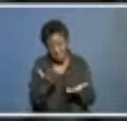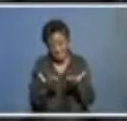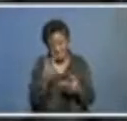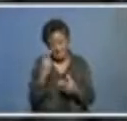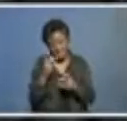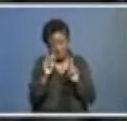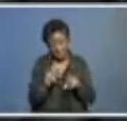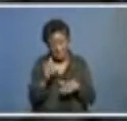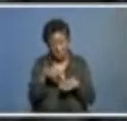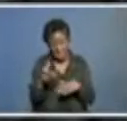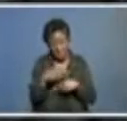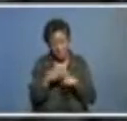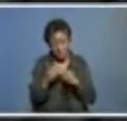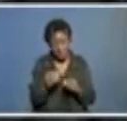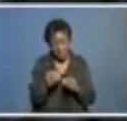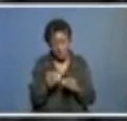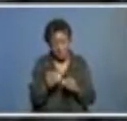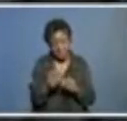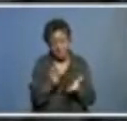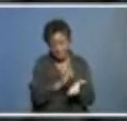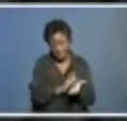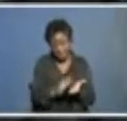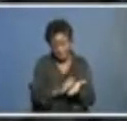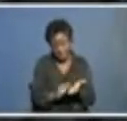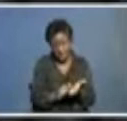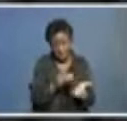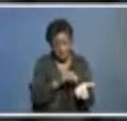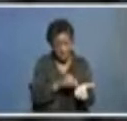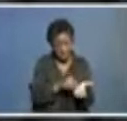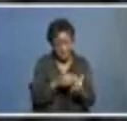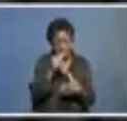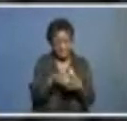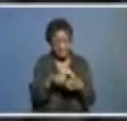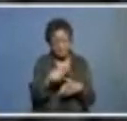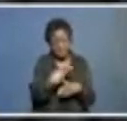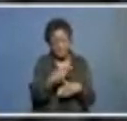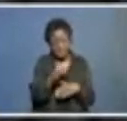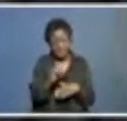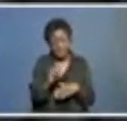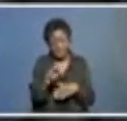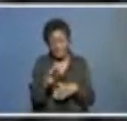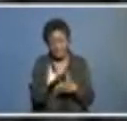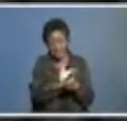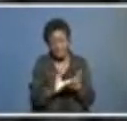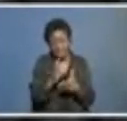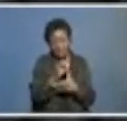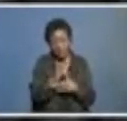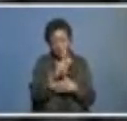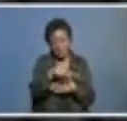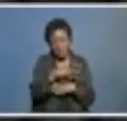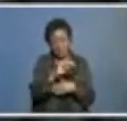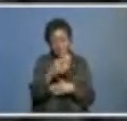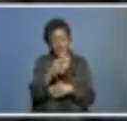and access treatment. And that includes the HIV Center and Princess Margaret Hospital, for example. And so any provider is able